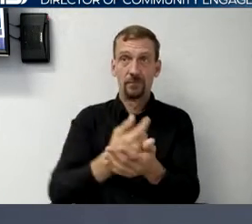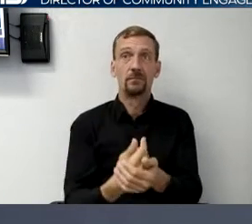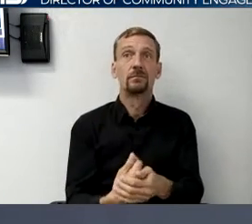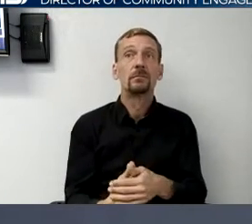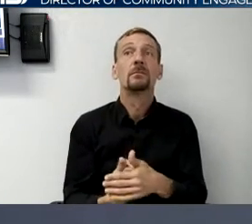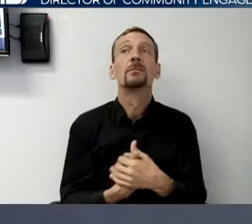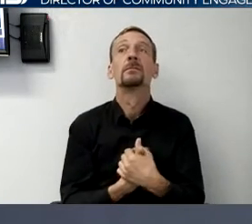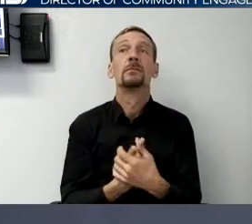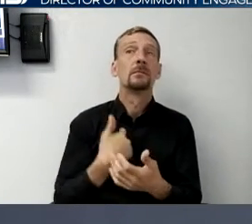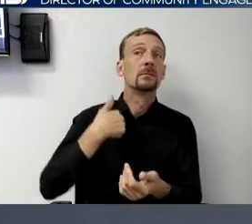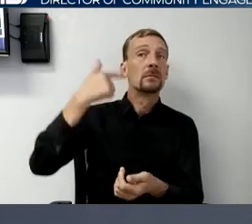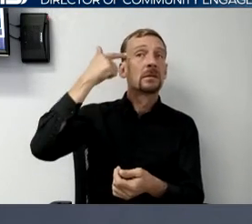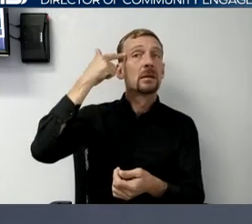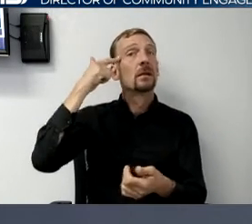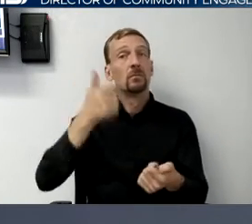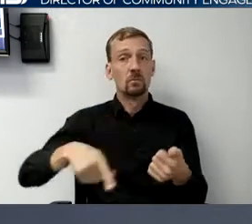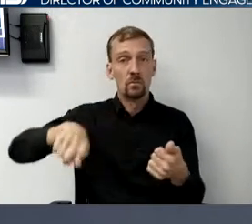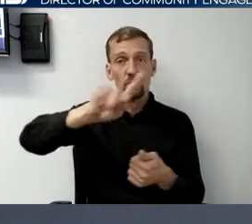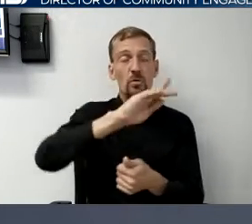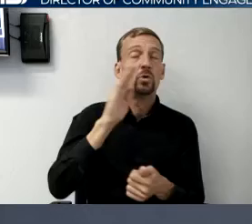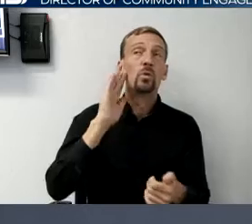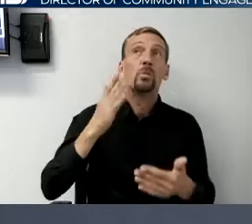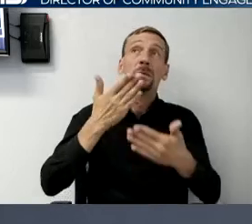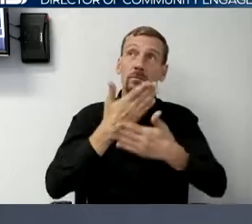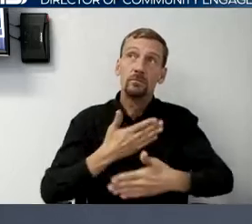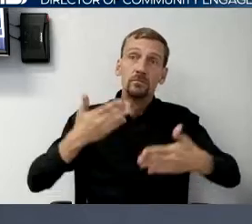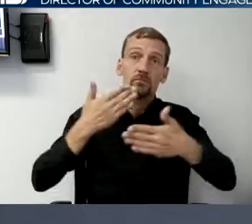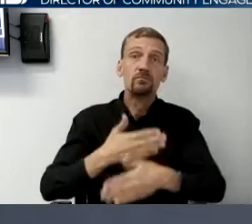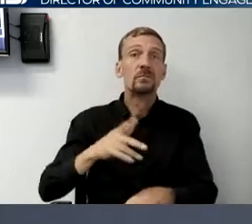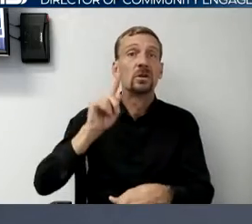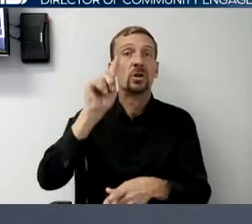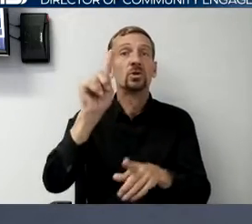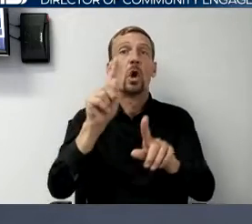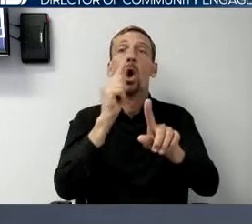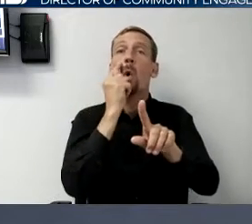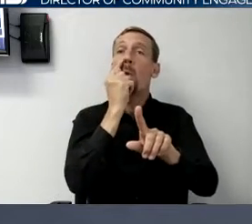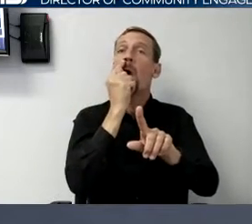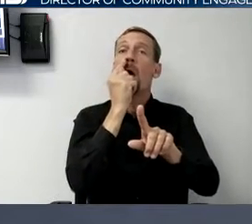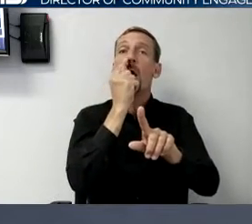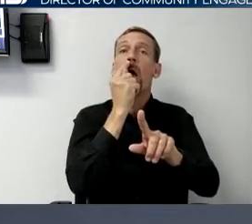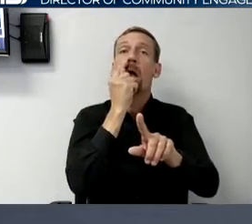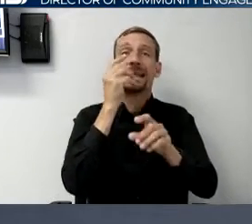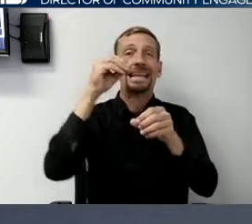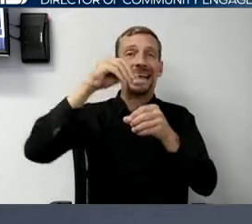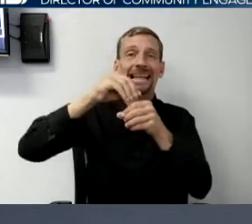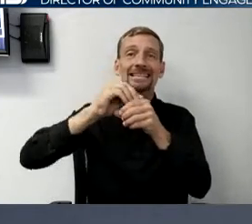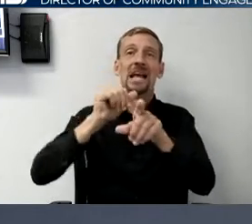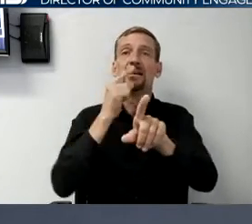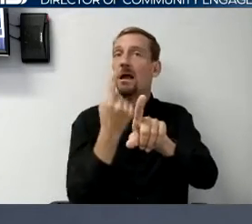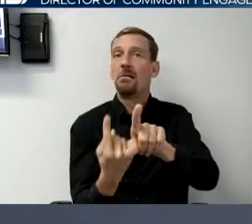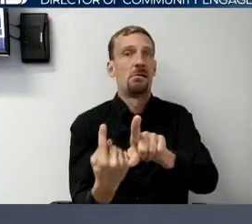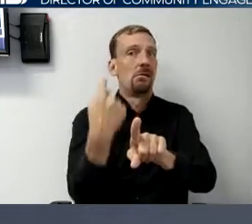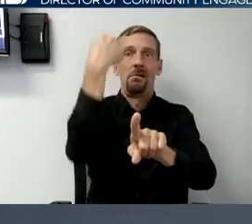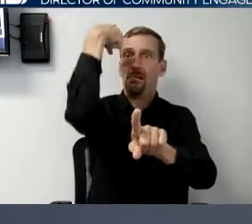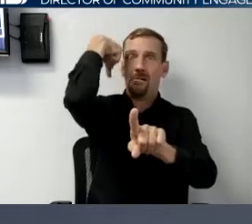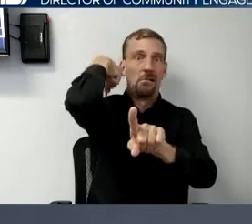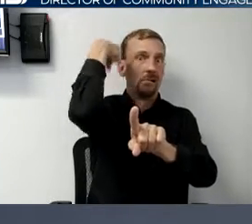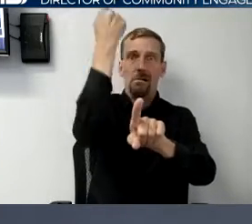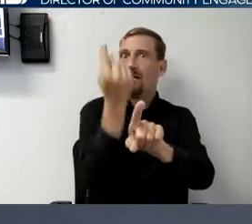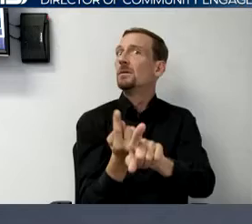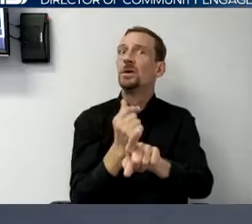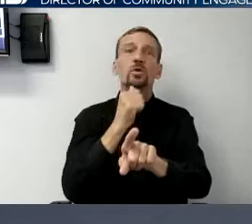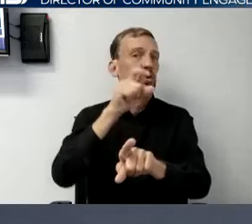everybody will enjoy too is that it's only swabbing inside of your nostril, not going all the way up